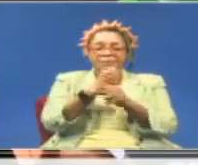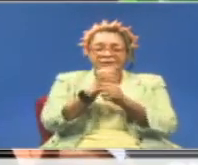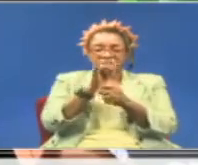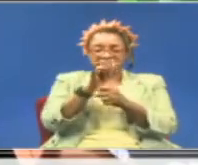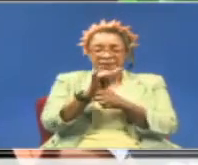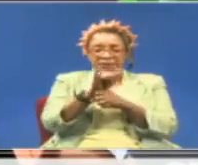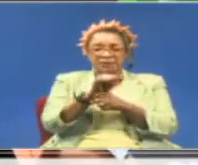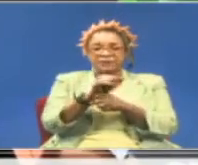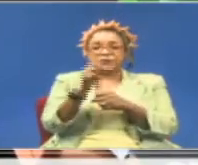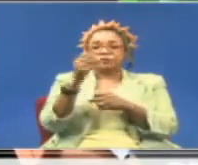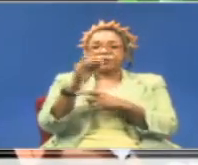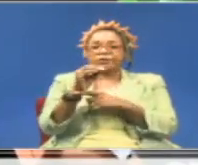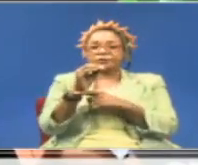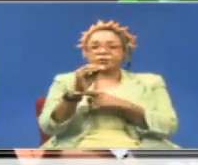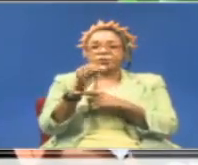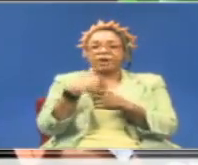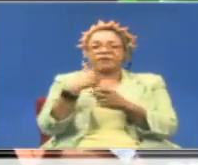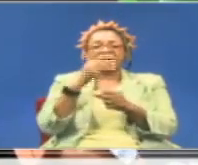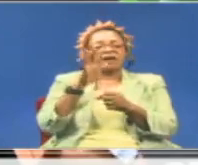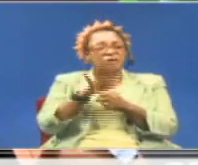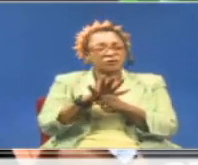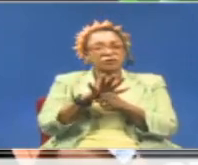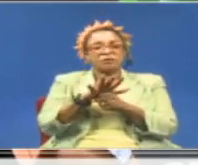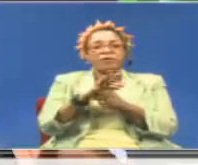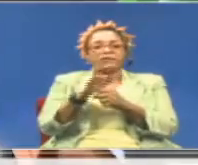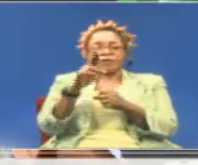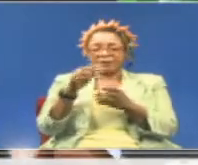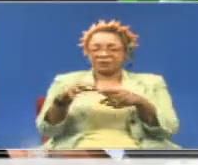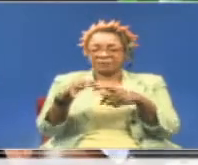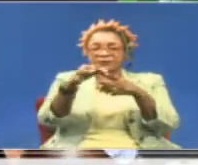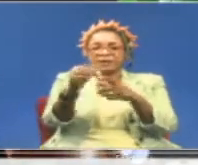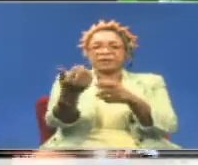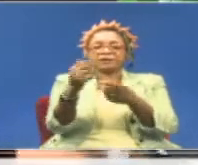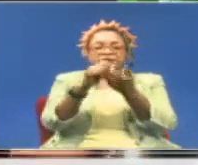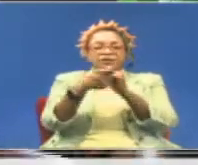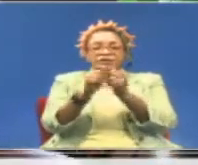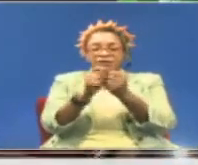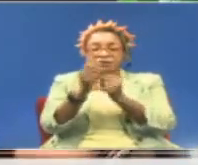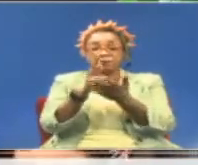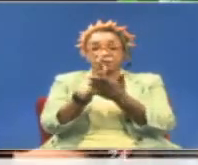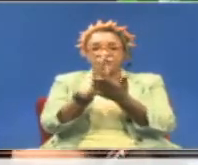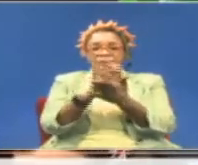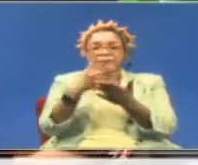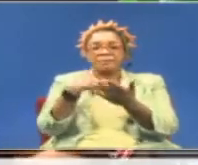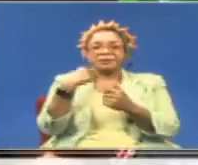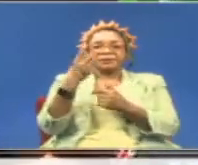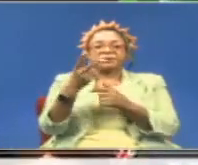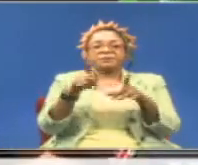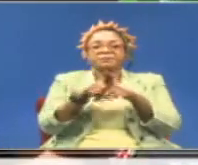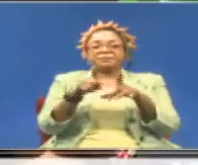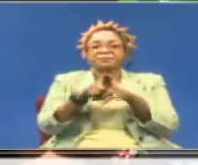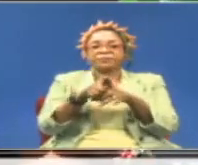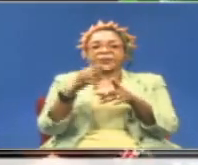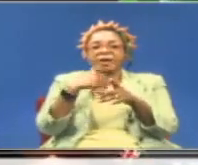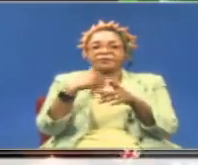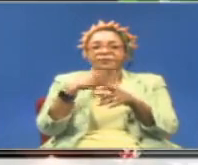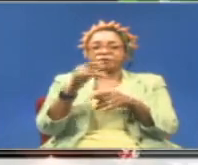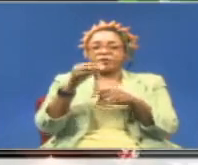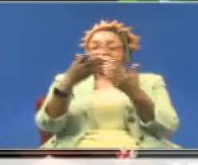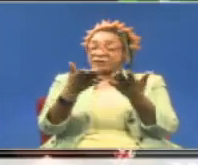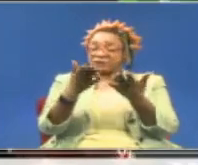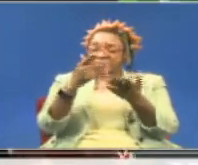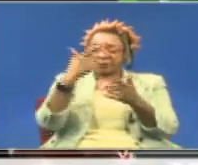So therefore, there will be a lot of, especially in the defense, there will be a lot of changes for sure. And I think also in the offense, because